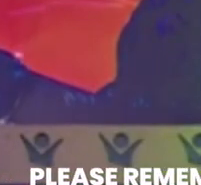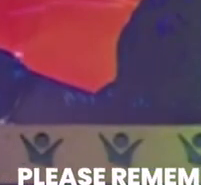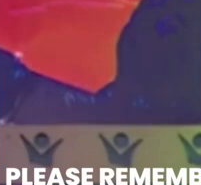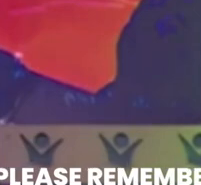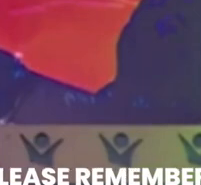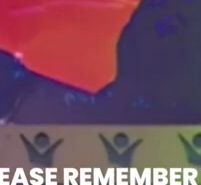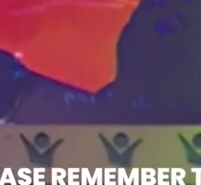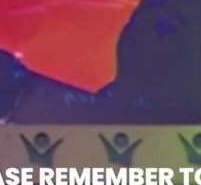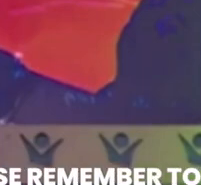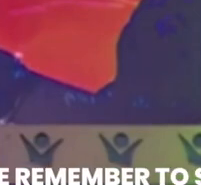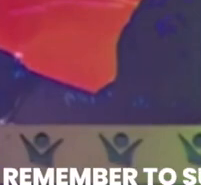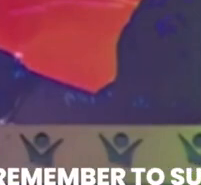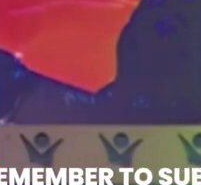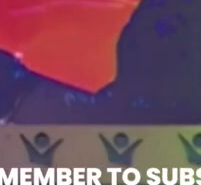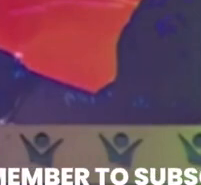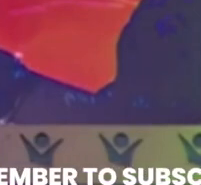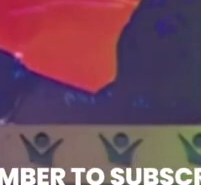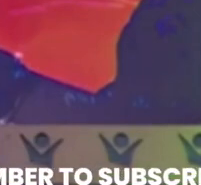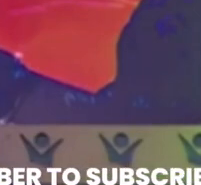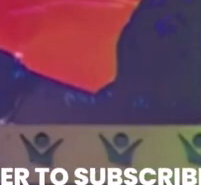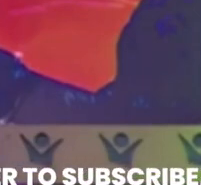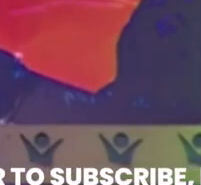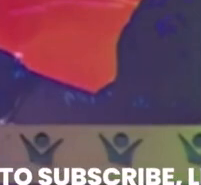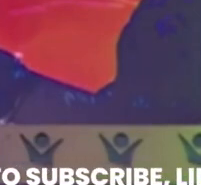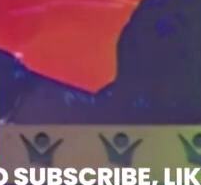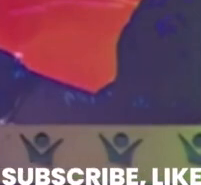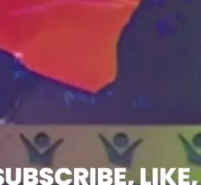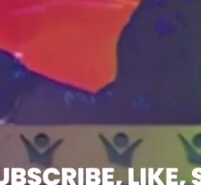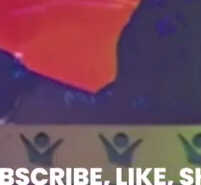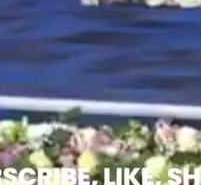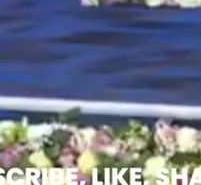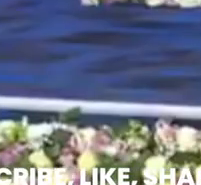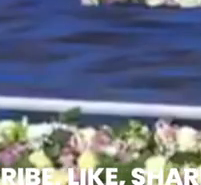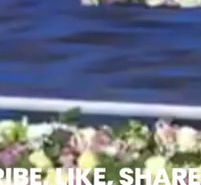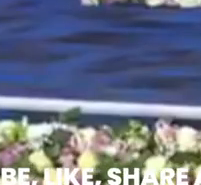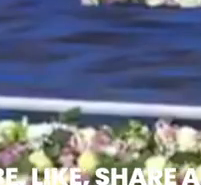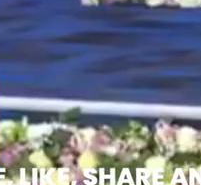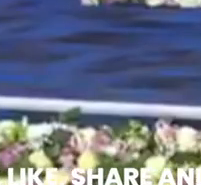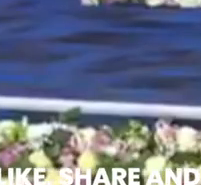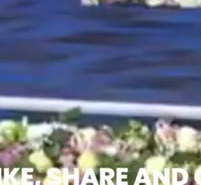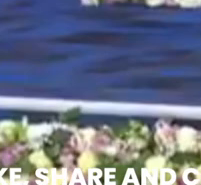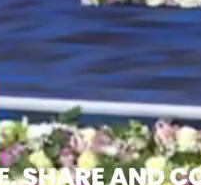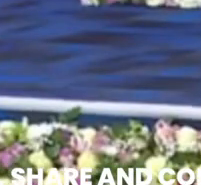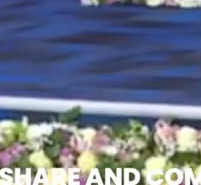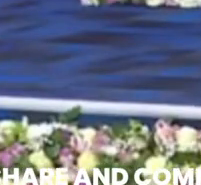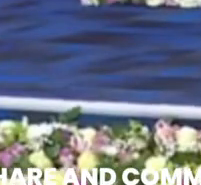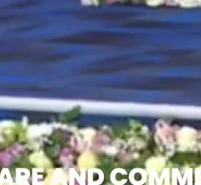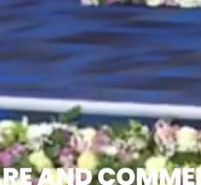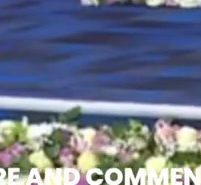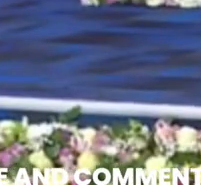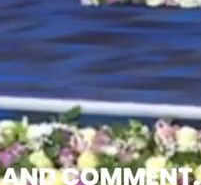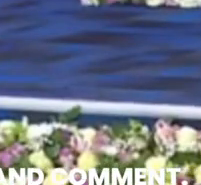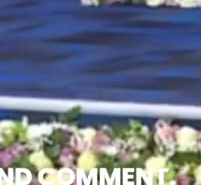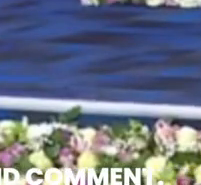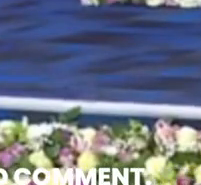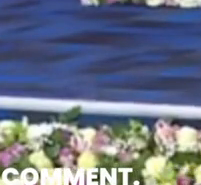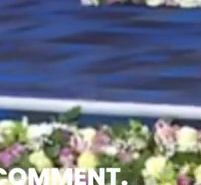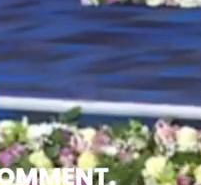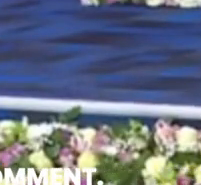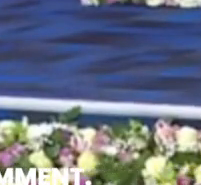hour, Lord, we would like to surrender him to you. Please, Lord, touch his